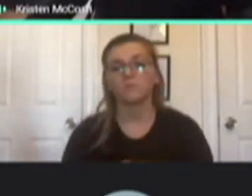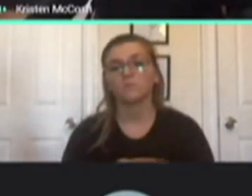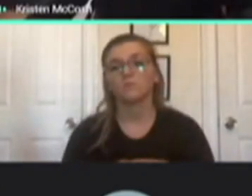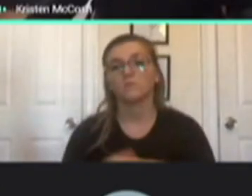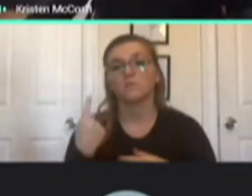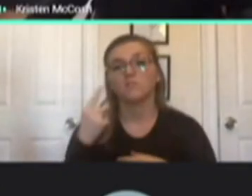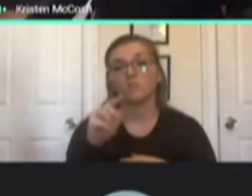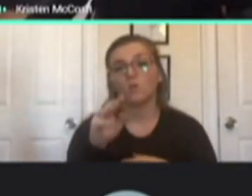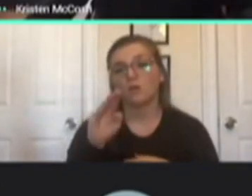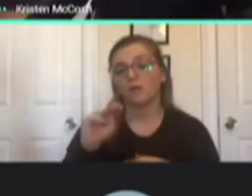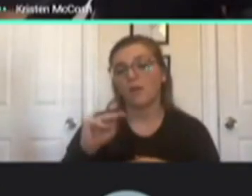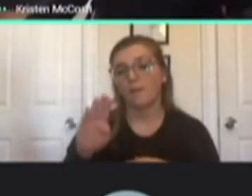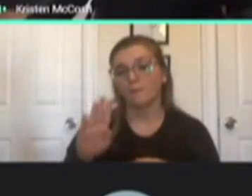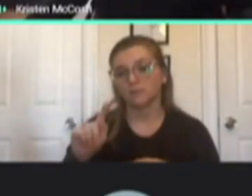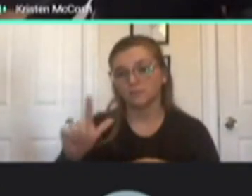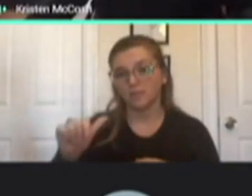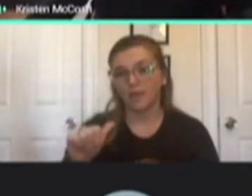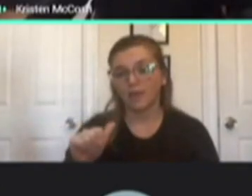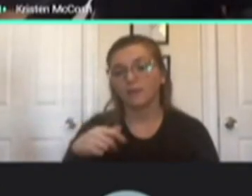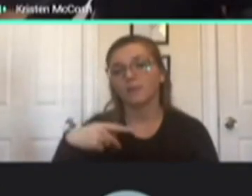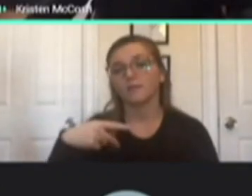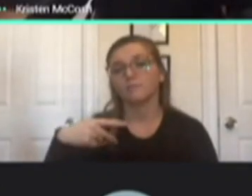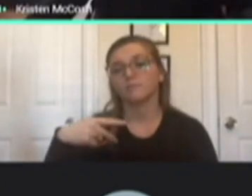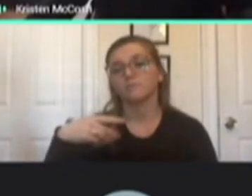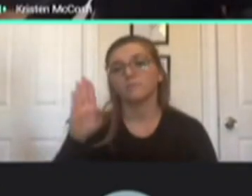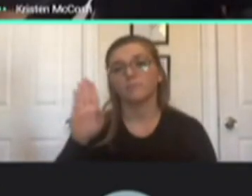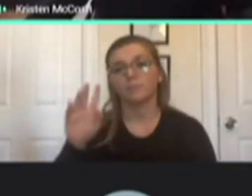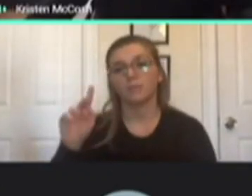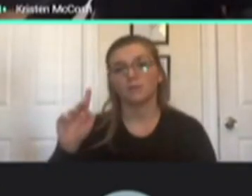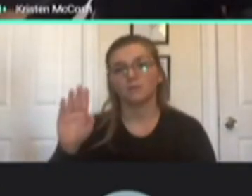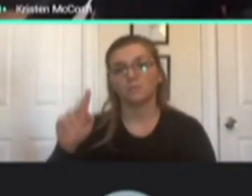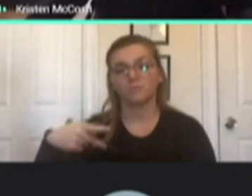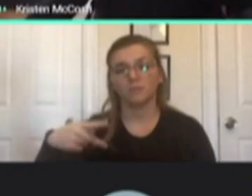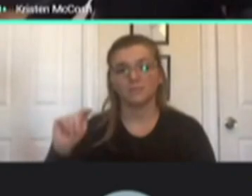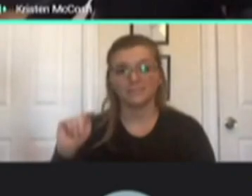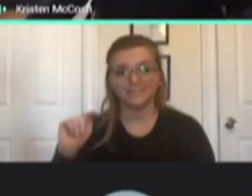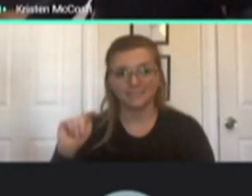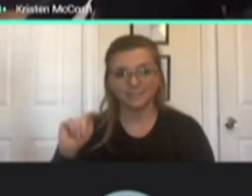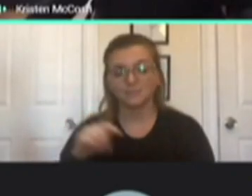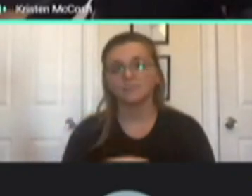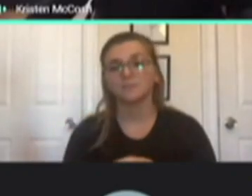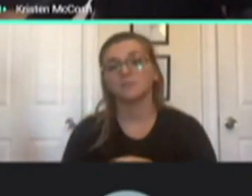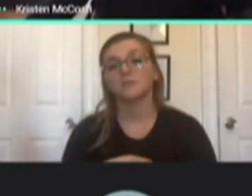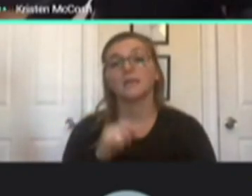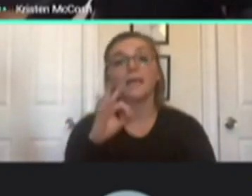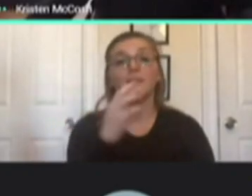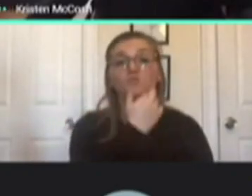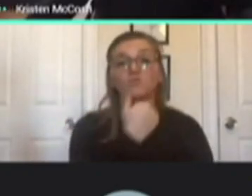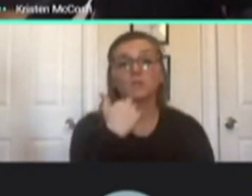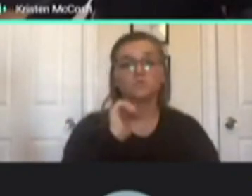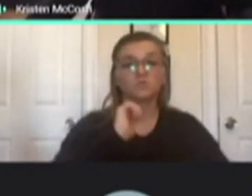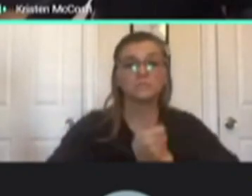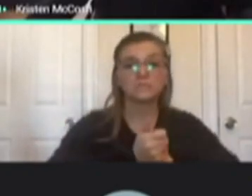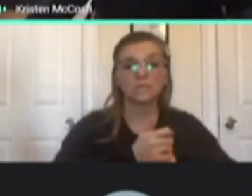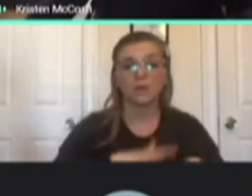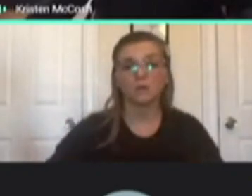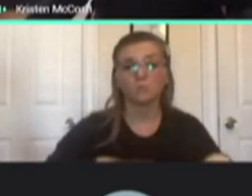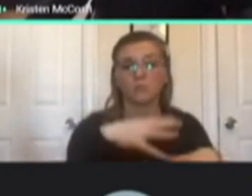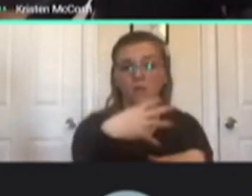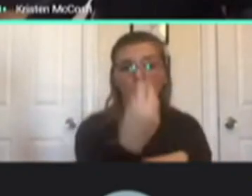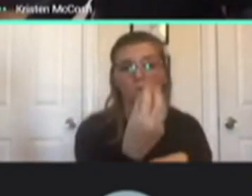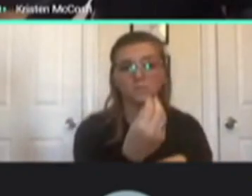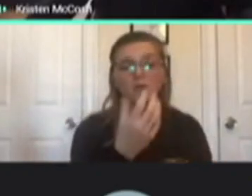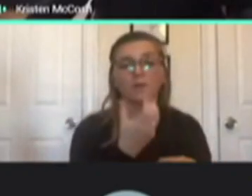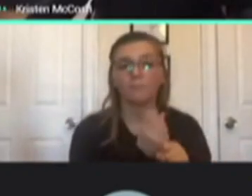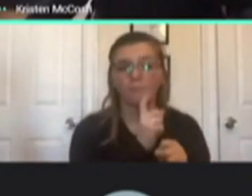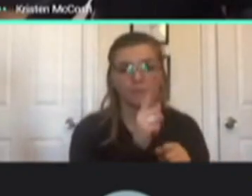Public Works and BTD to ensure that when restaurants, if they end up using space on the sidewalks, that they'll be accessible, maintain